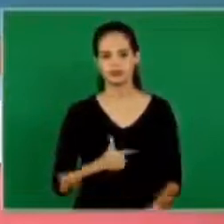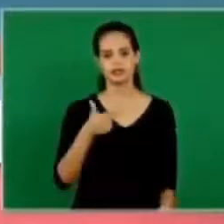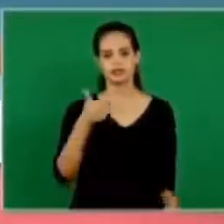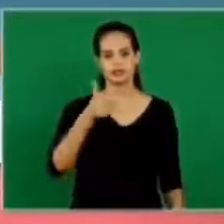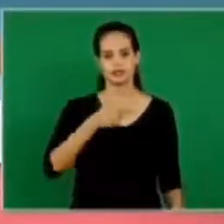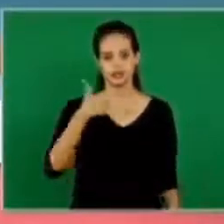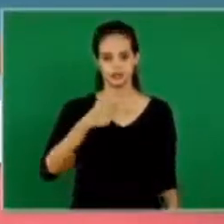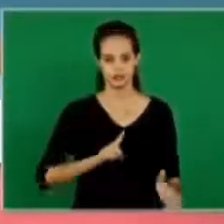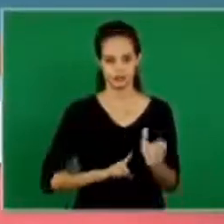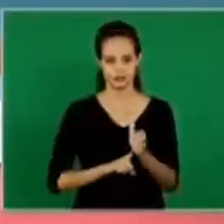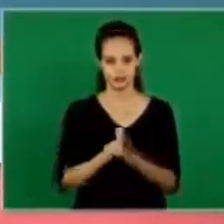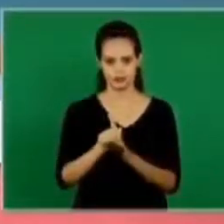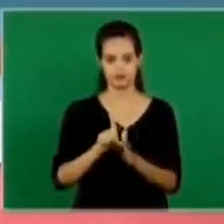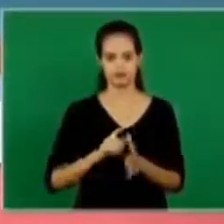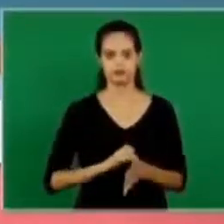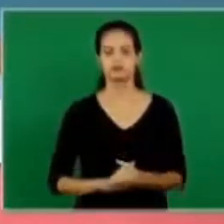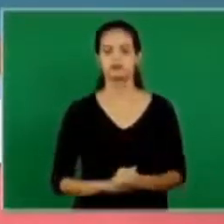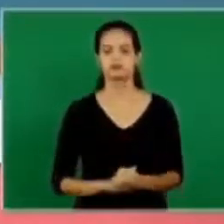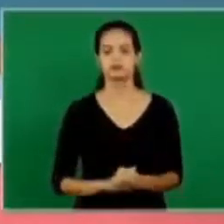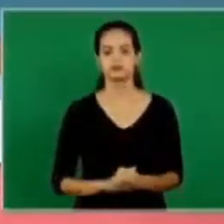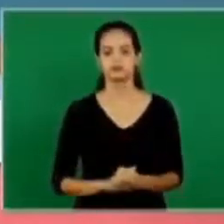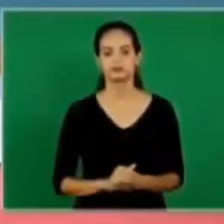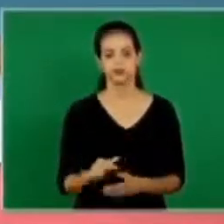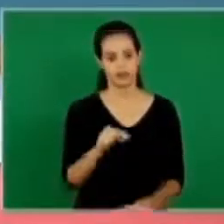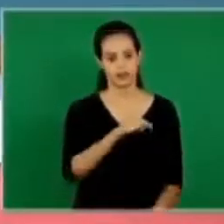Now I'm going to ask you another question,